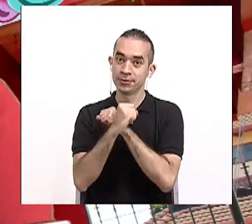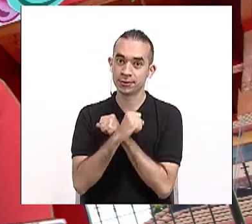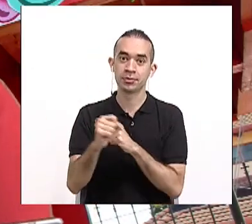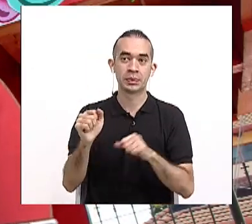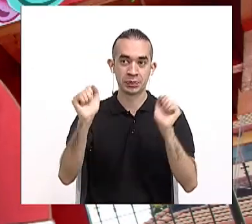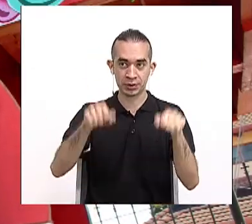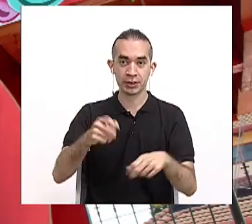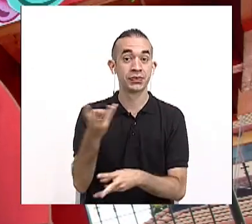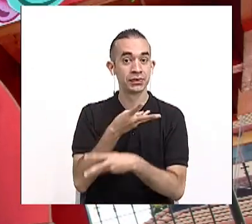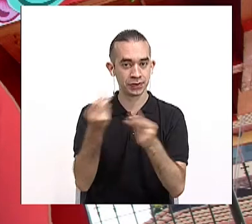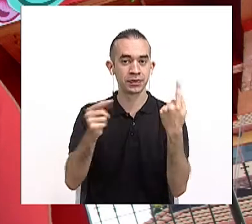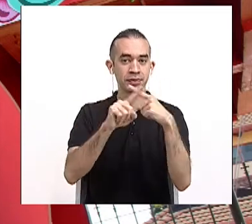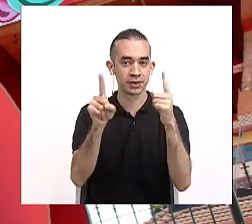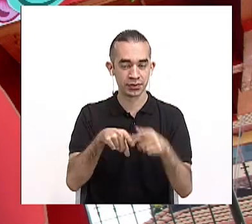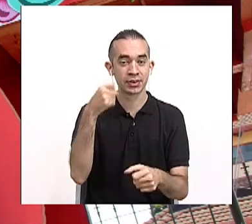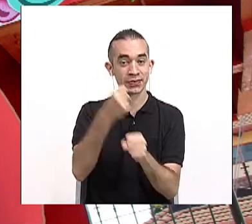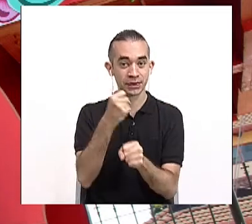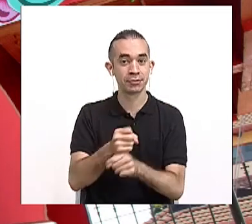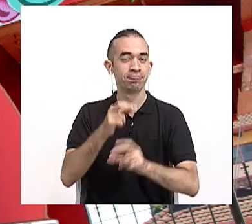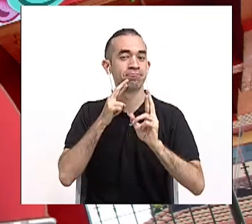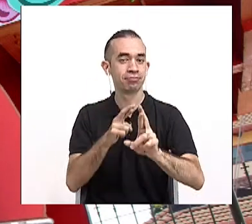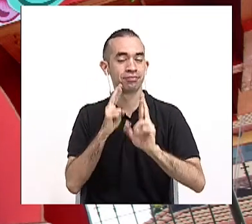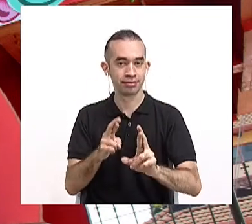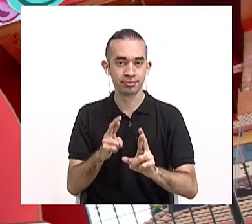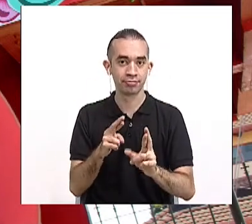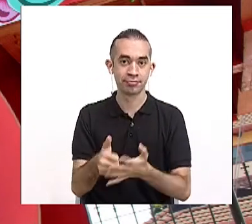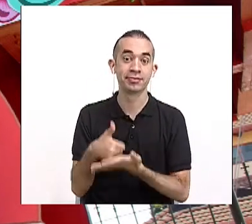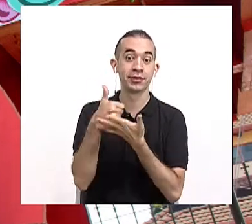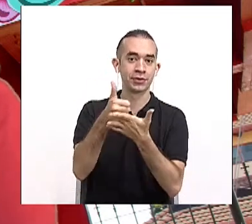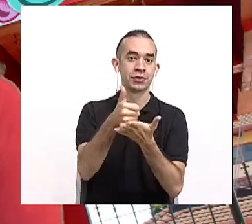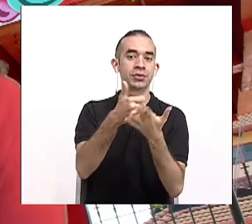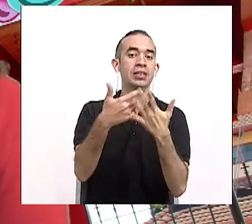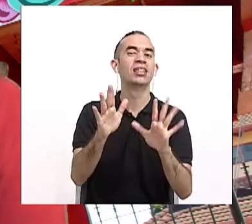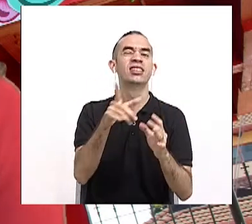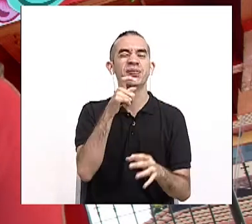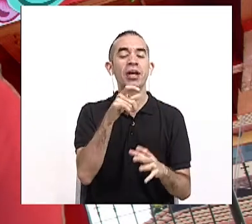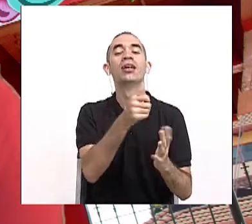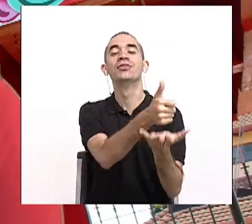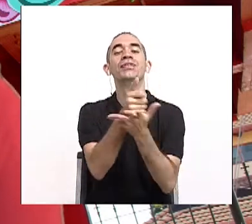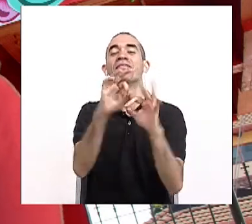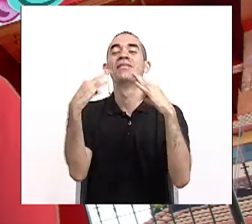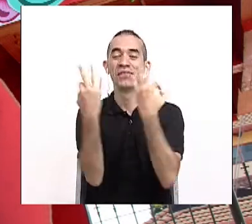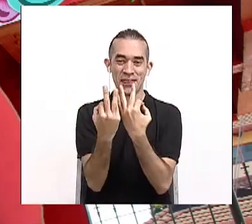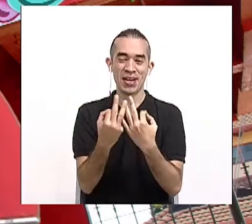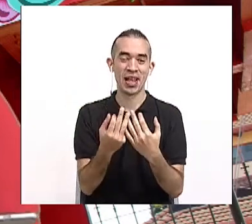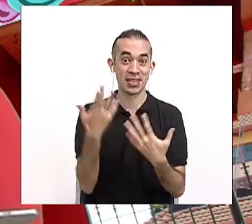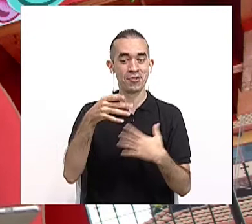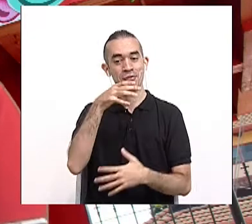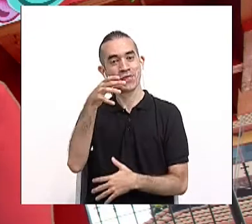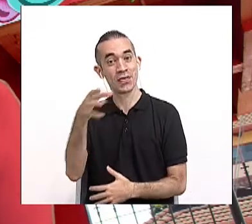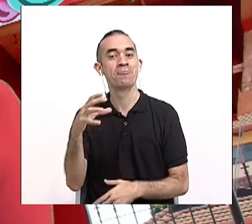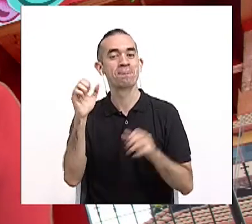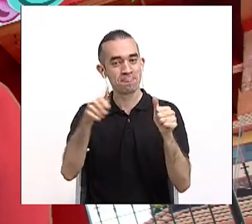and still feature prominently in parades and in religious and secular celebrations.